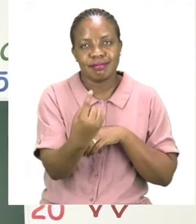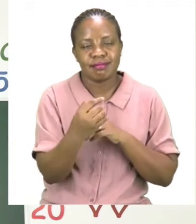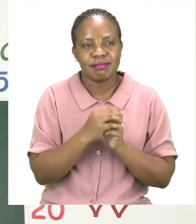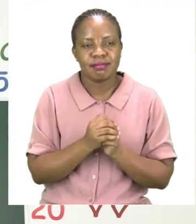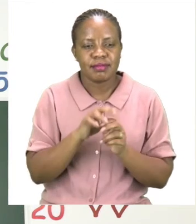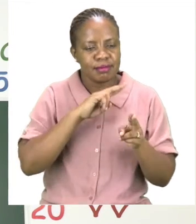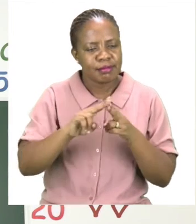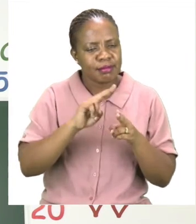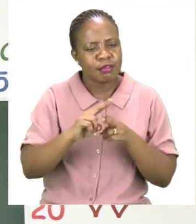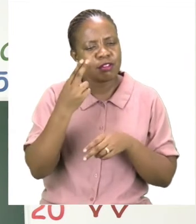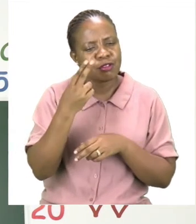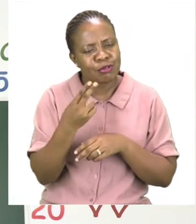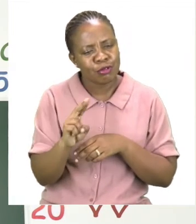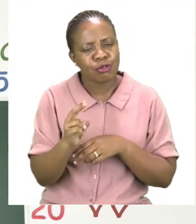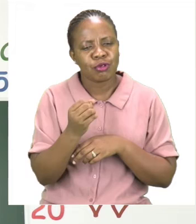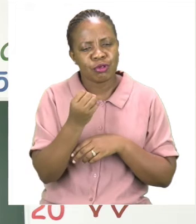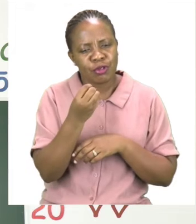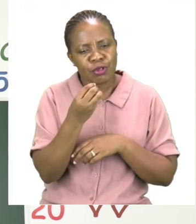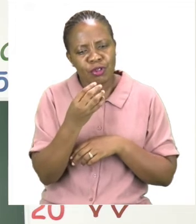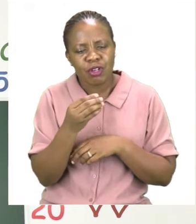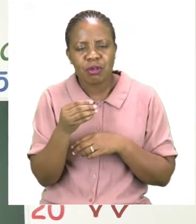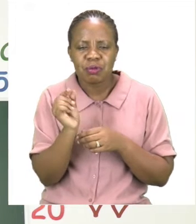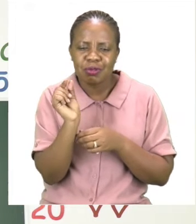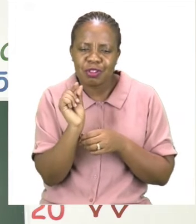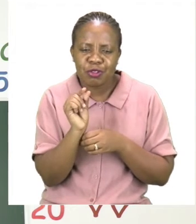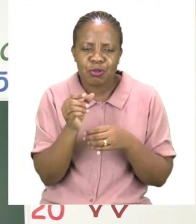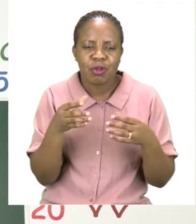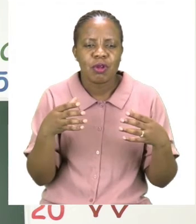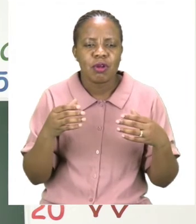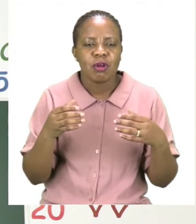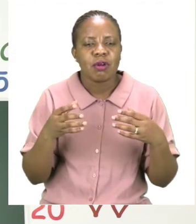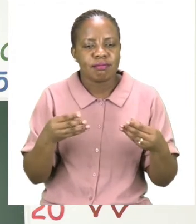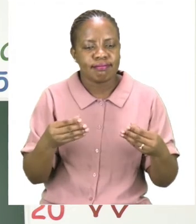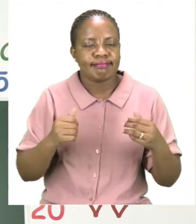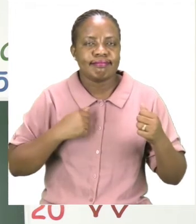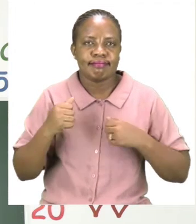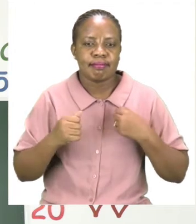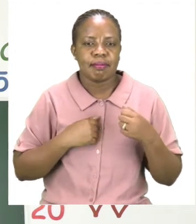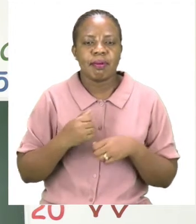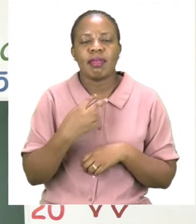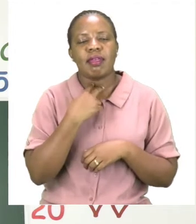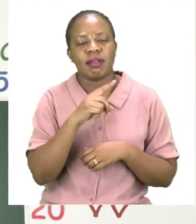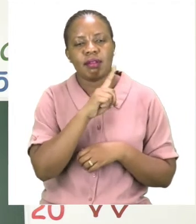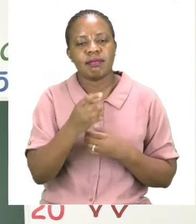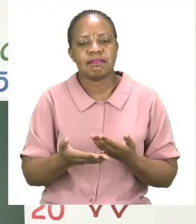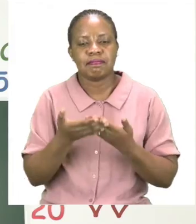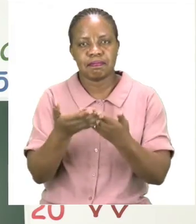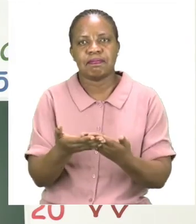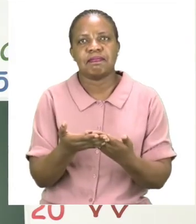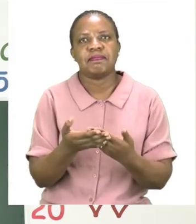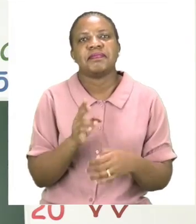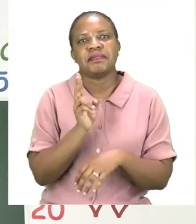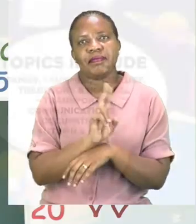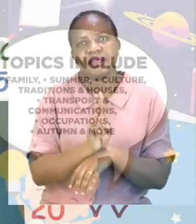pandas, and if you're not sure, you can always ask for help. I'll see you soon after this